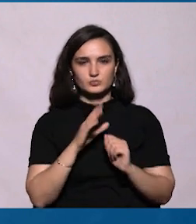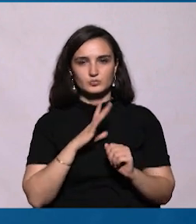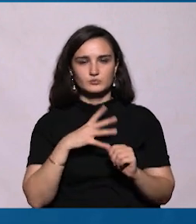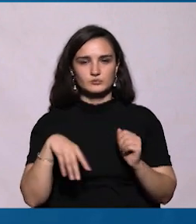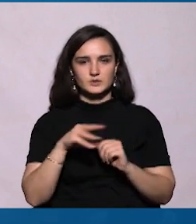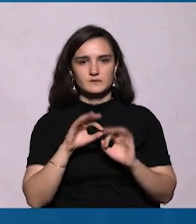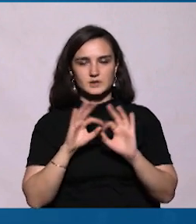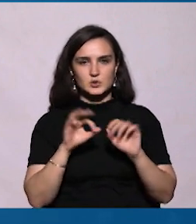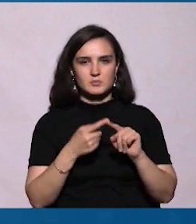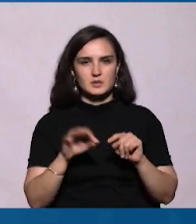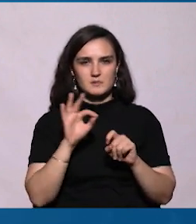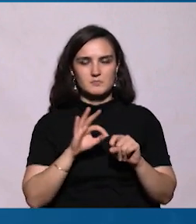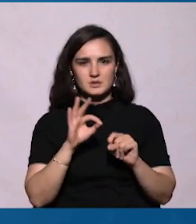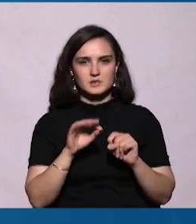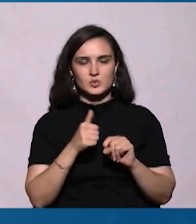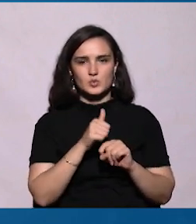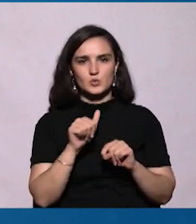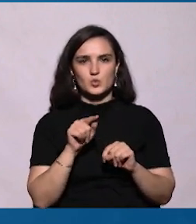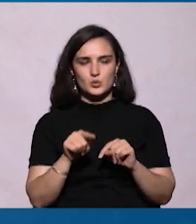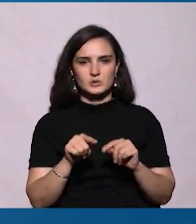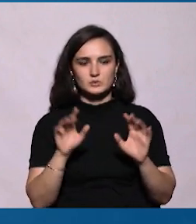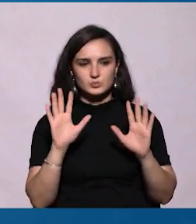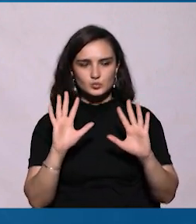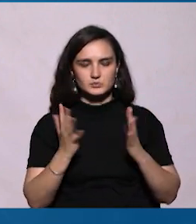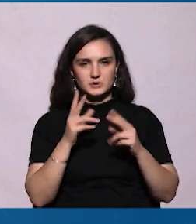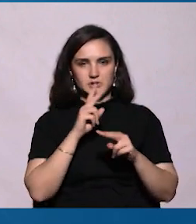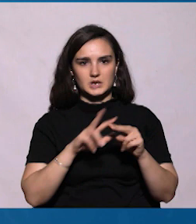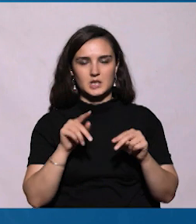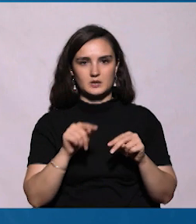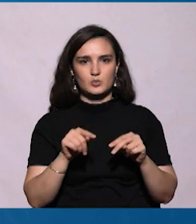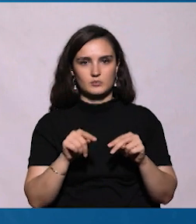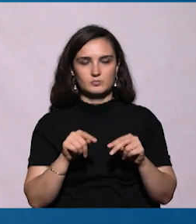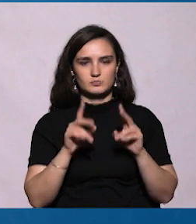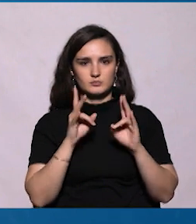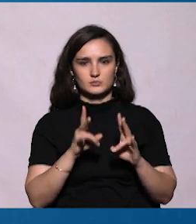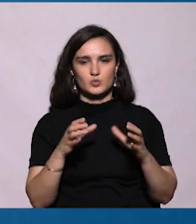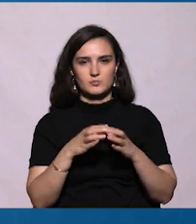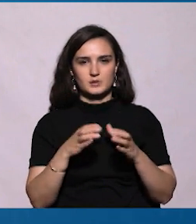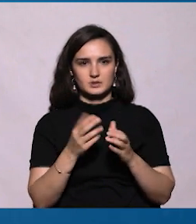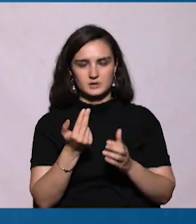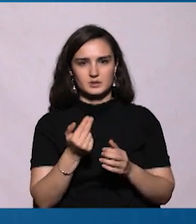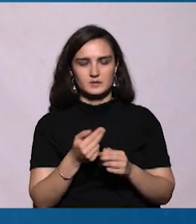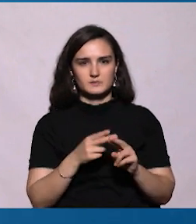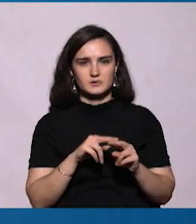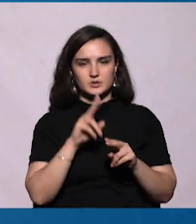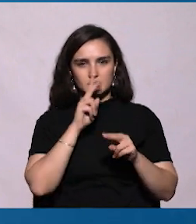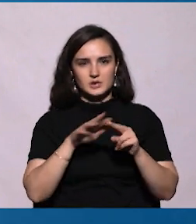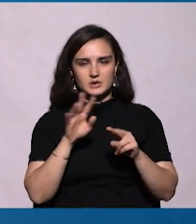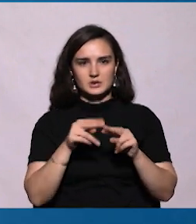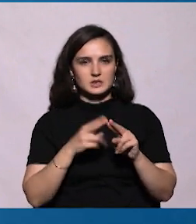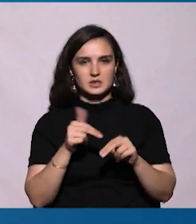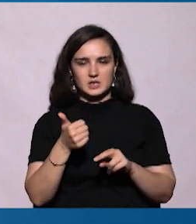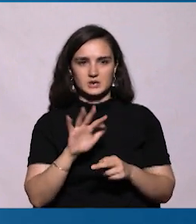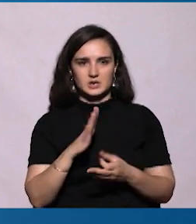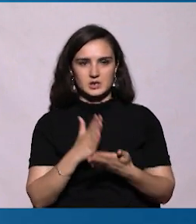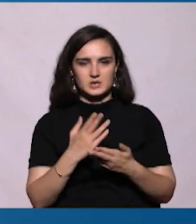about sudden losses and how sudden losses can lead to a collapse of the company. Right. Any loss is not good,